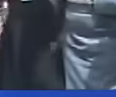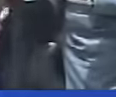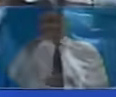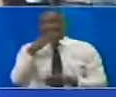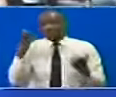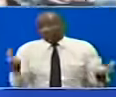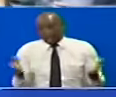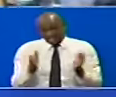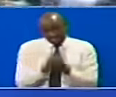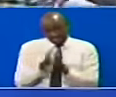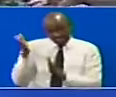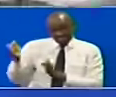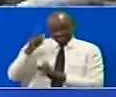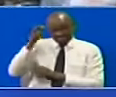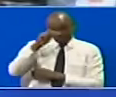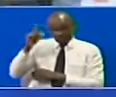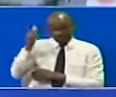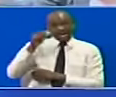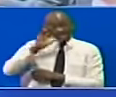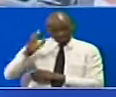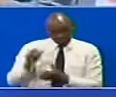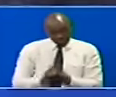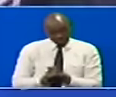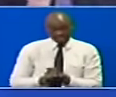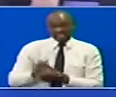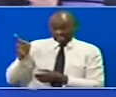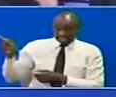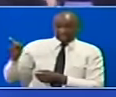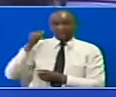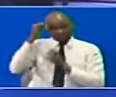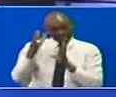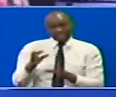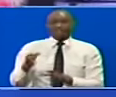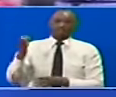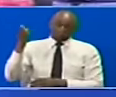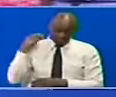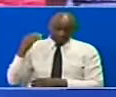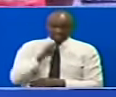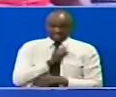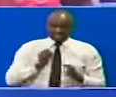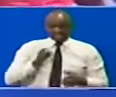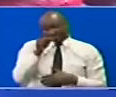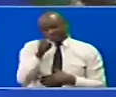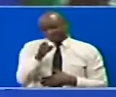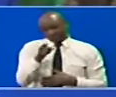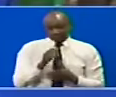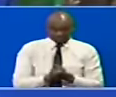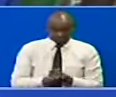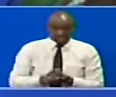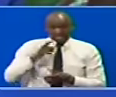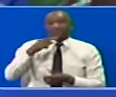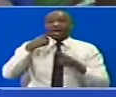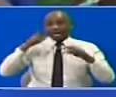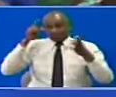Speaking in Cherangani, Trans Nzoia County, the veteran KANU politician and nominated Senator Dr. Zipporah Kittony announced